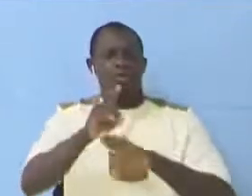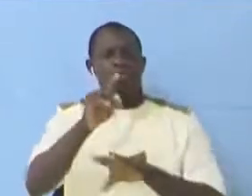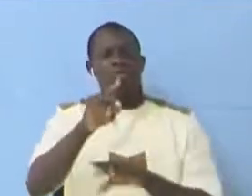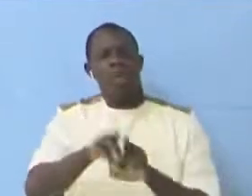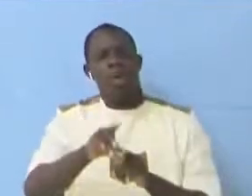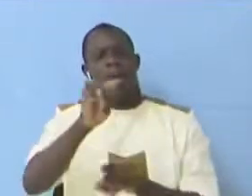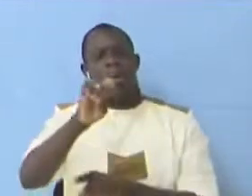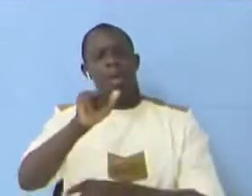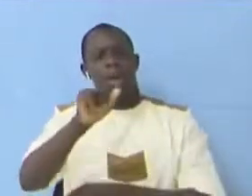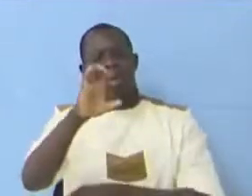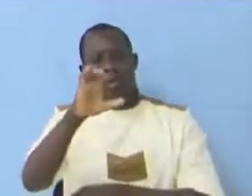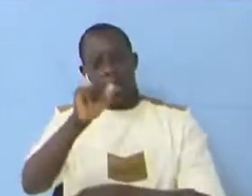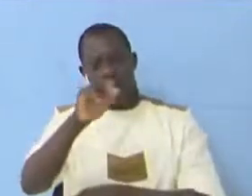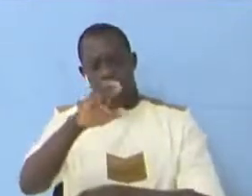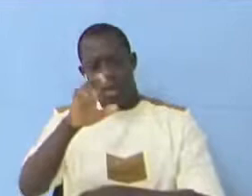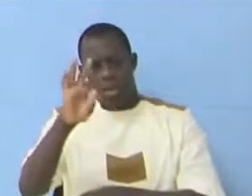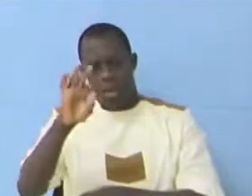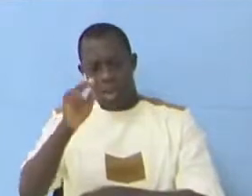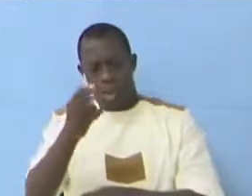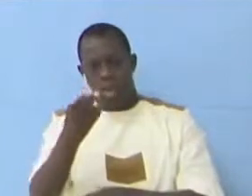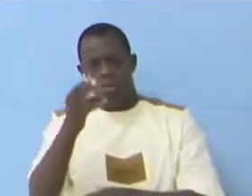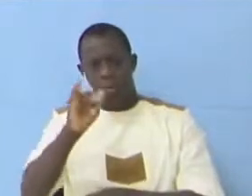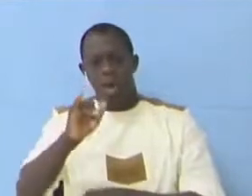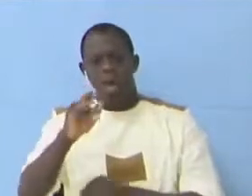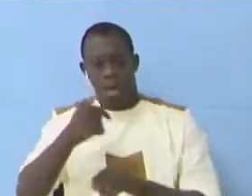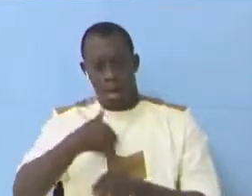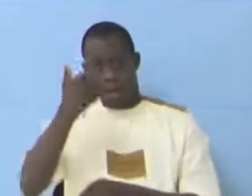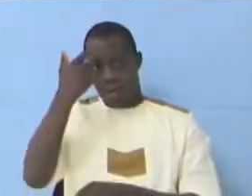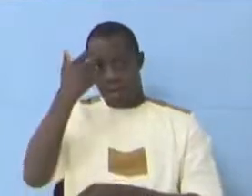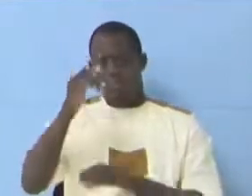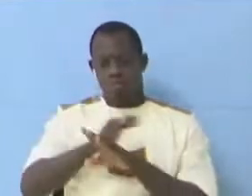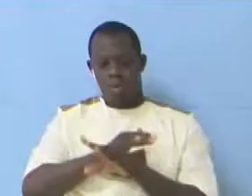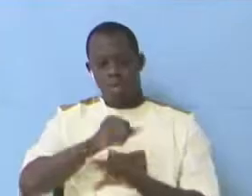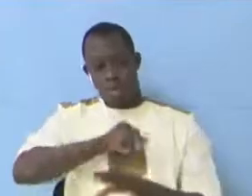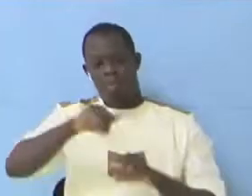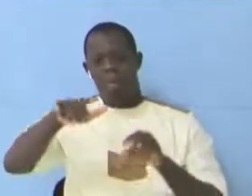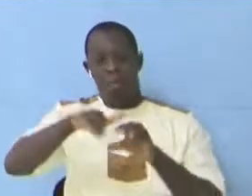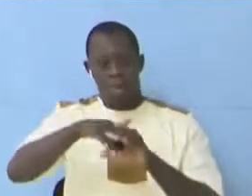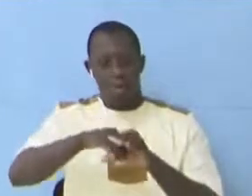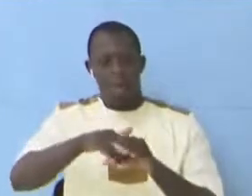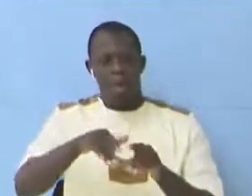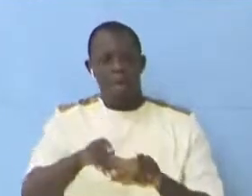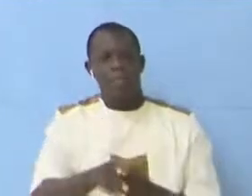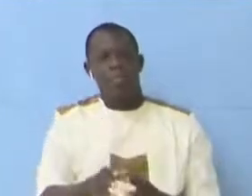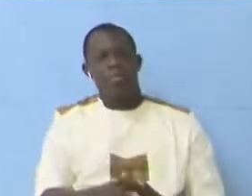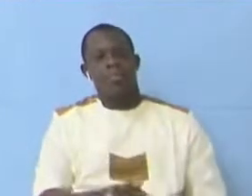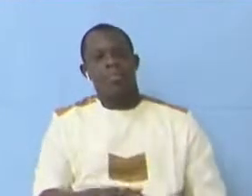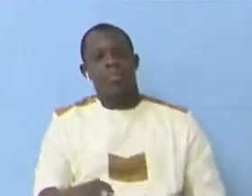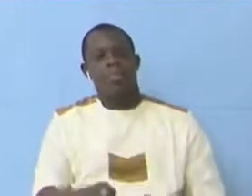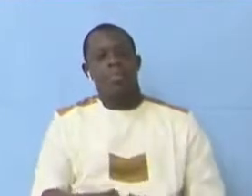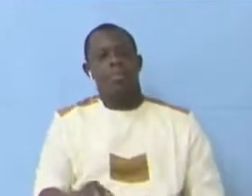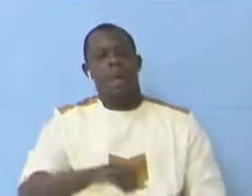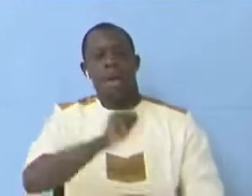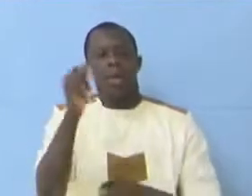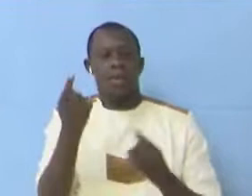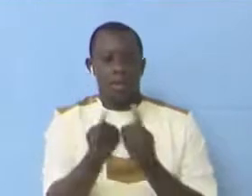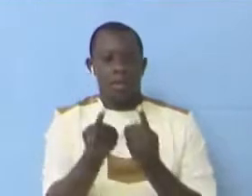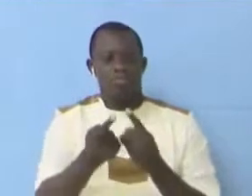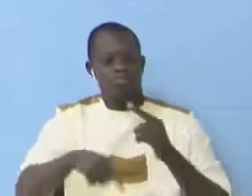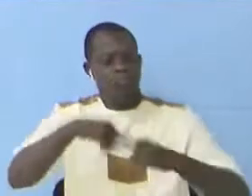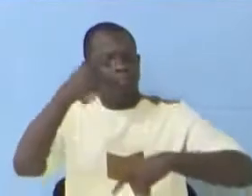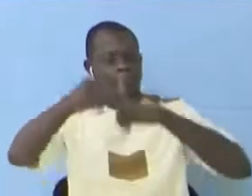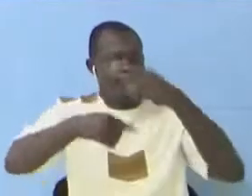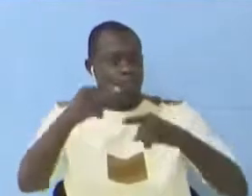July 22nd Square. I think he was part of the performance. And the euphoria continued when he arrived there. Immediately